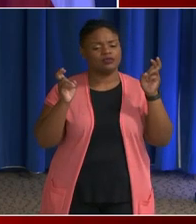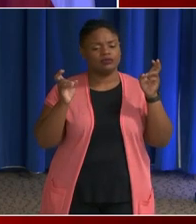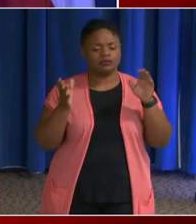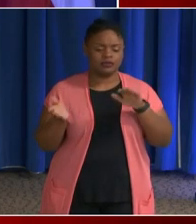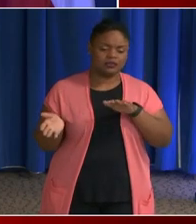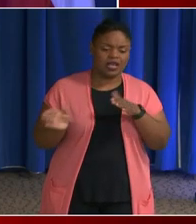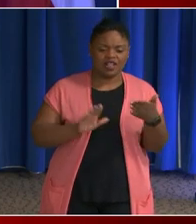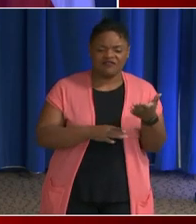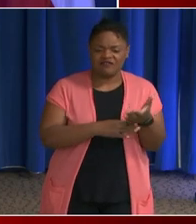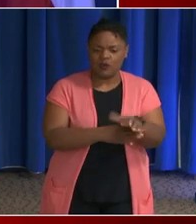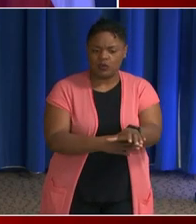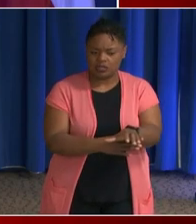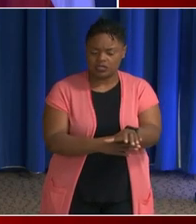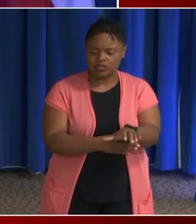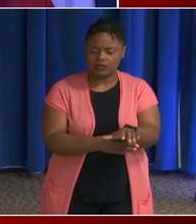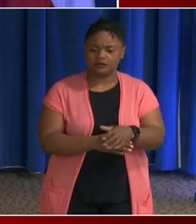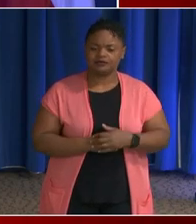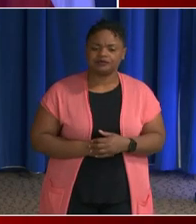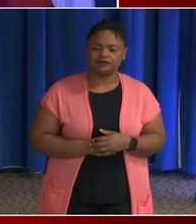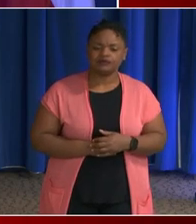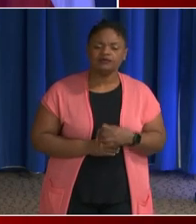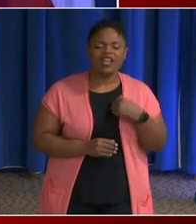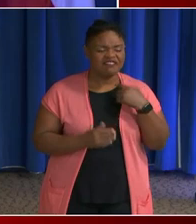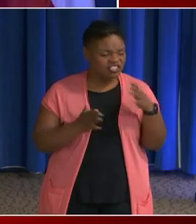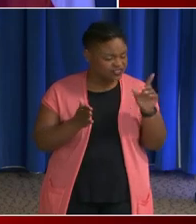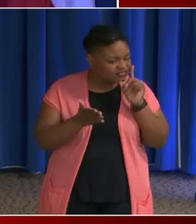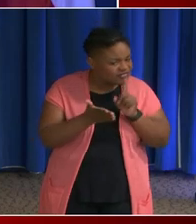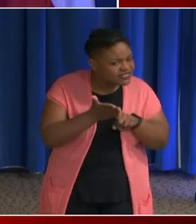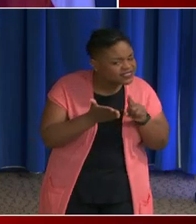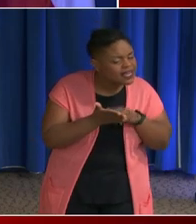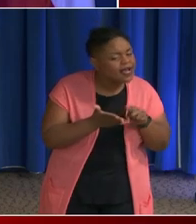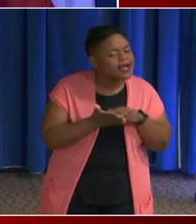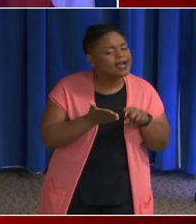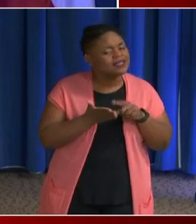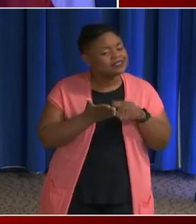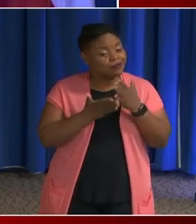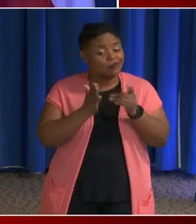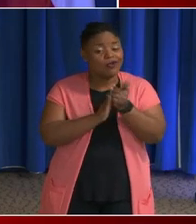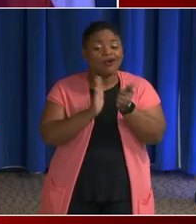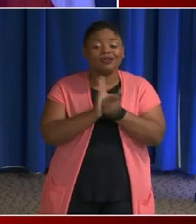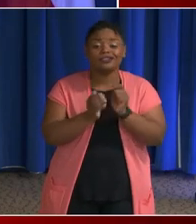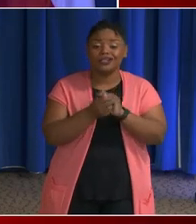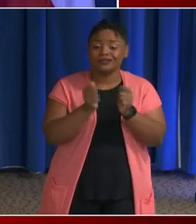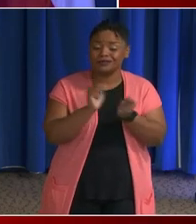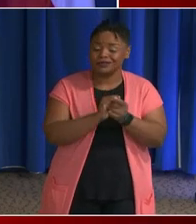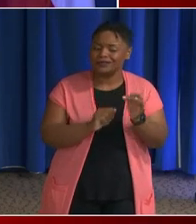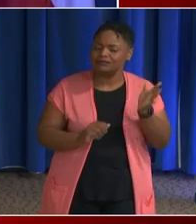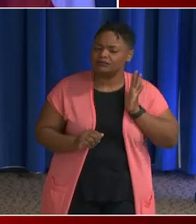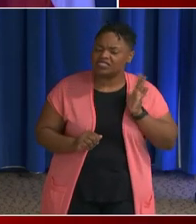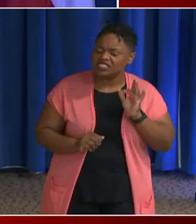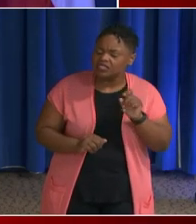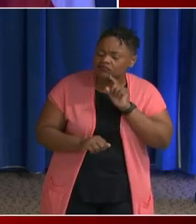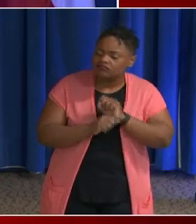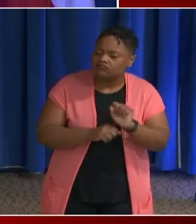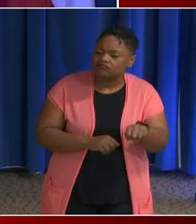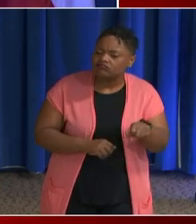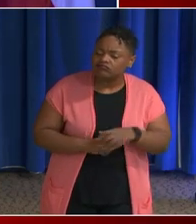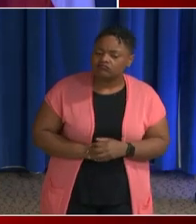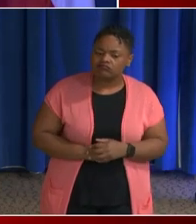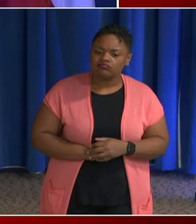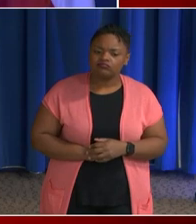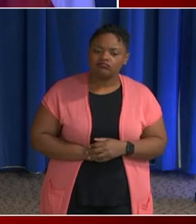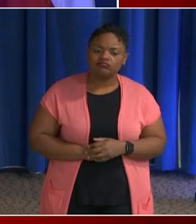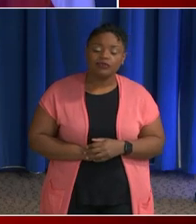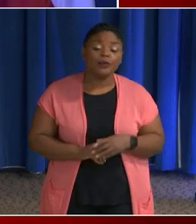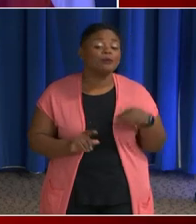was an investigation, and that there were some reforms adopted at that time. And I say that only to say that while